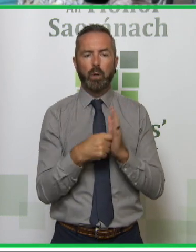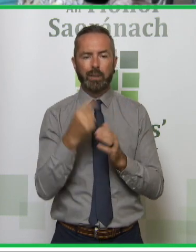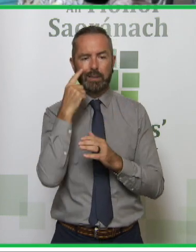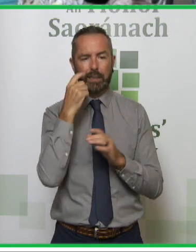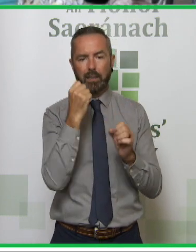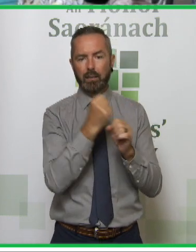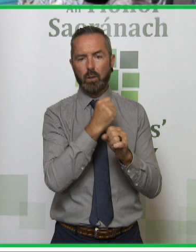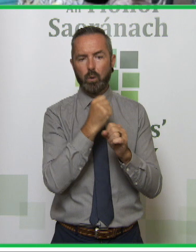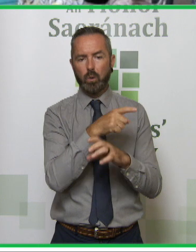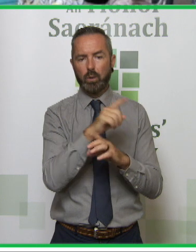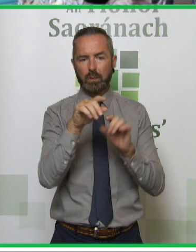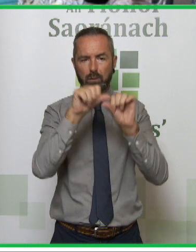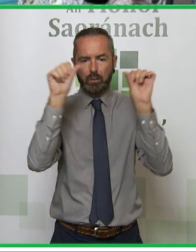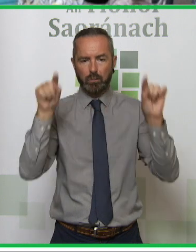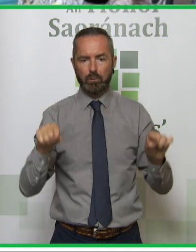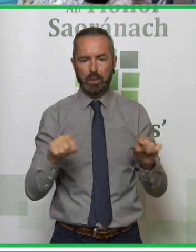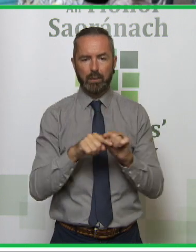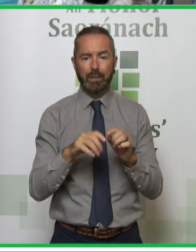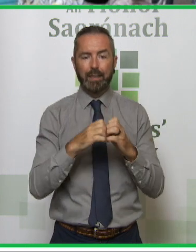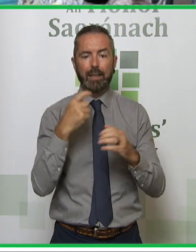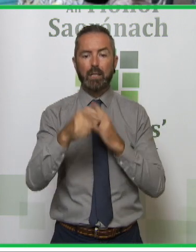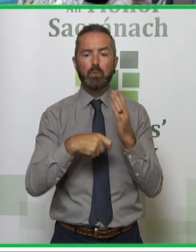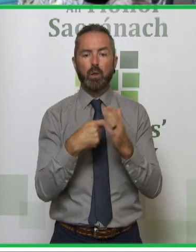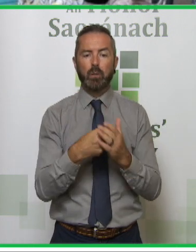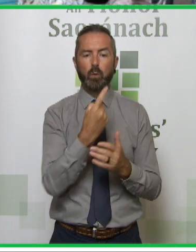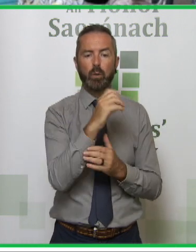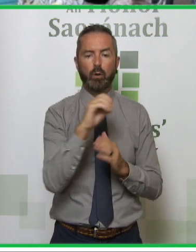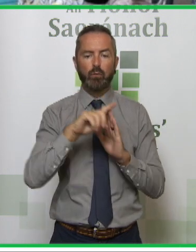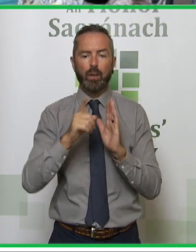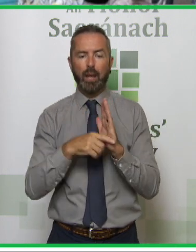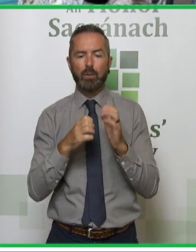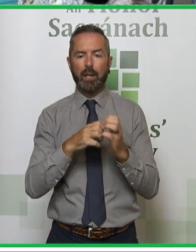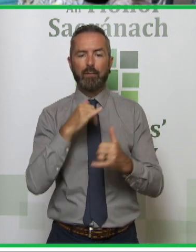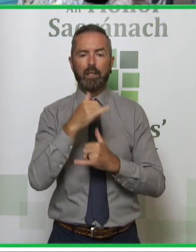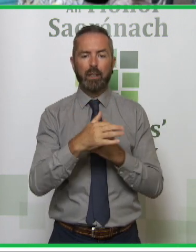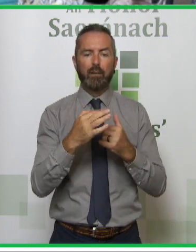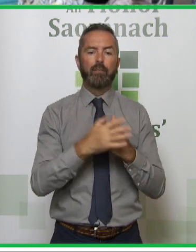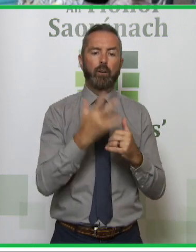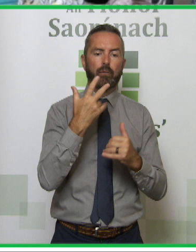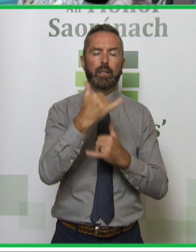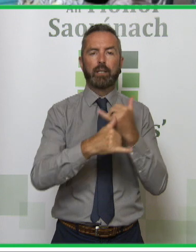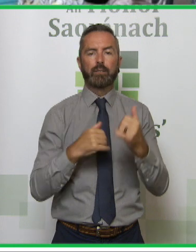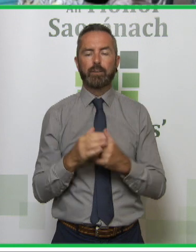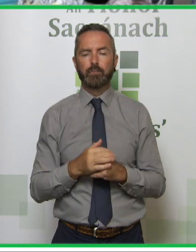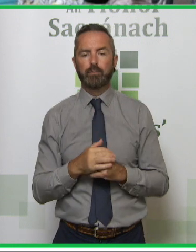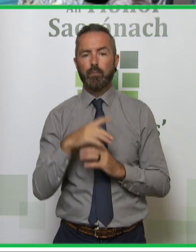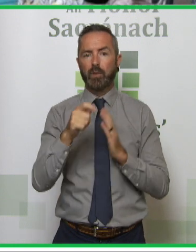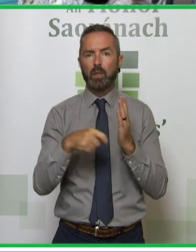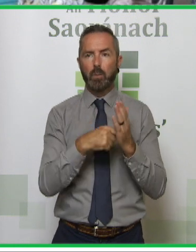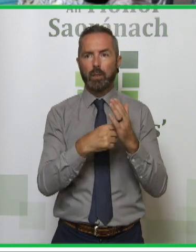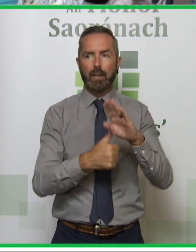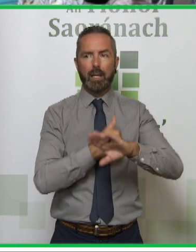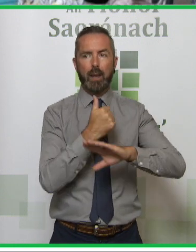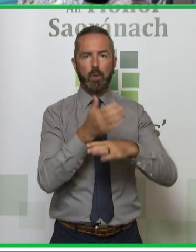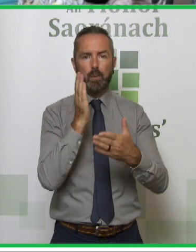screen, and these projects will each get 100,000 a year for 3 years. The projects are implementing prevention across a